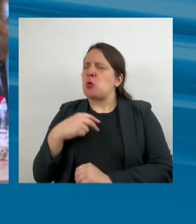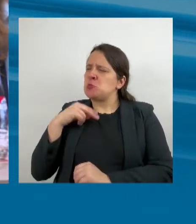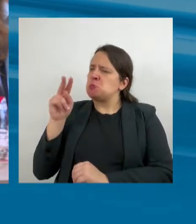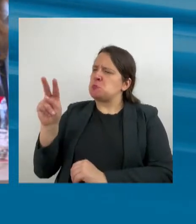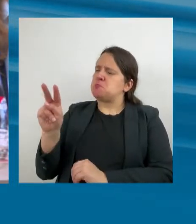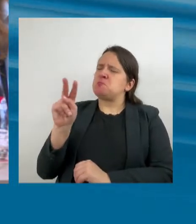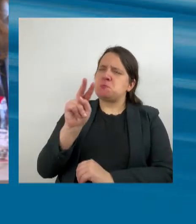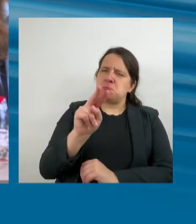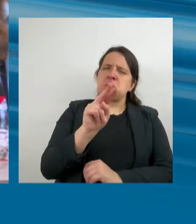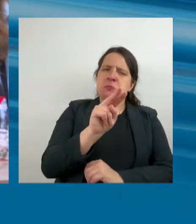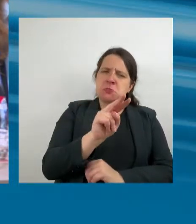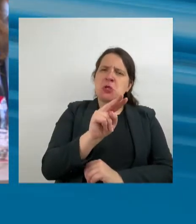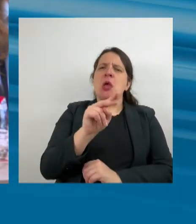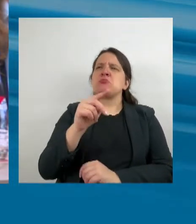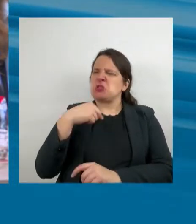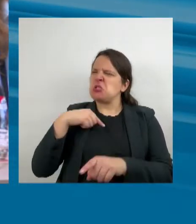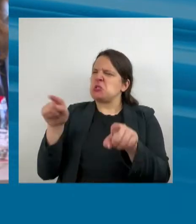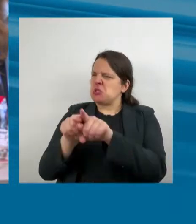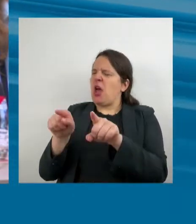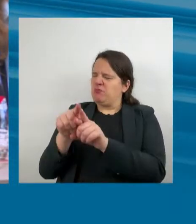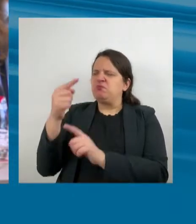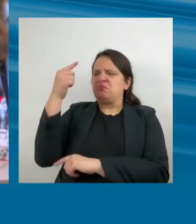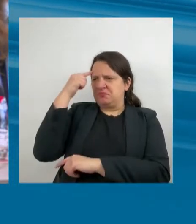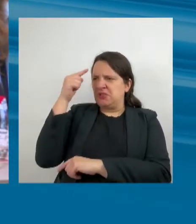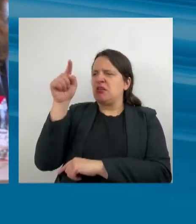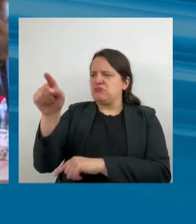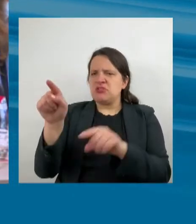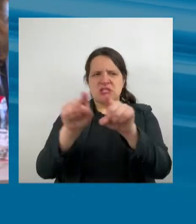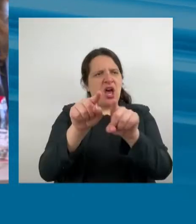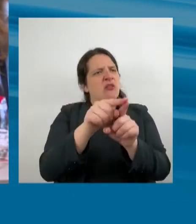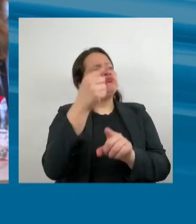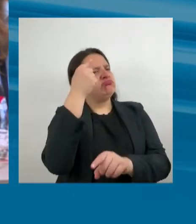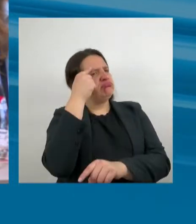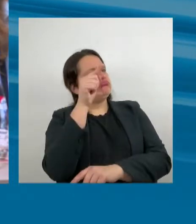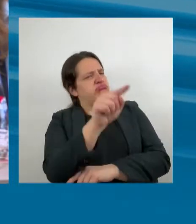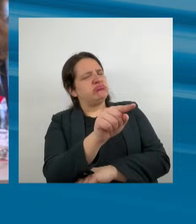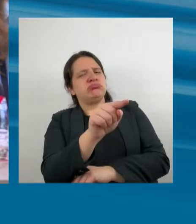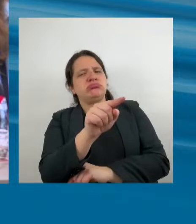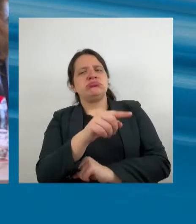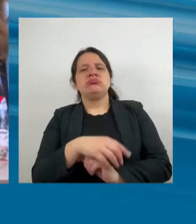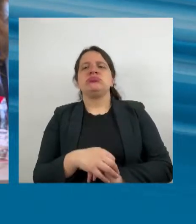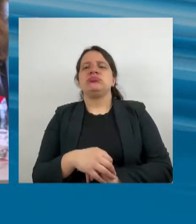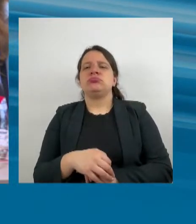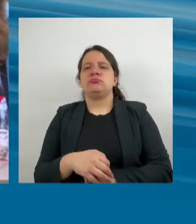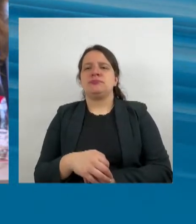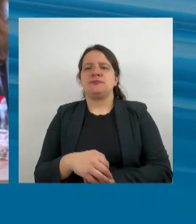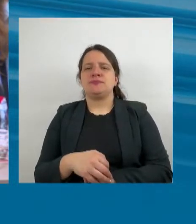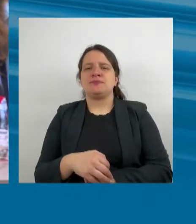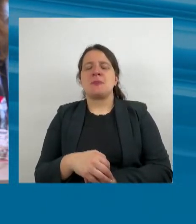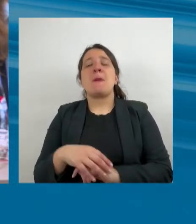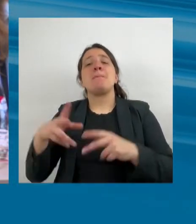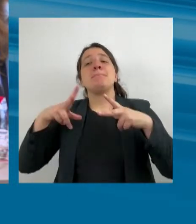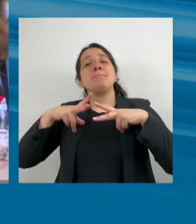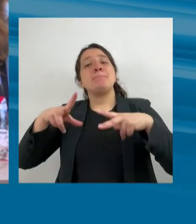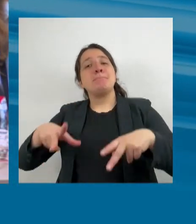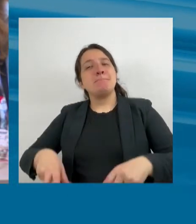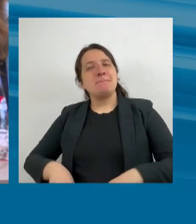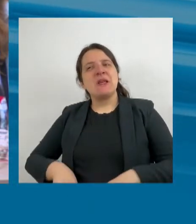We just recently celebrated 30 years of solid and important work by ECLAC Caribbean through the Caribbean Development and Cooperation